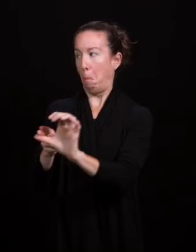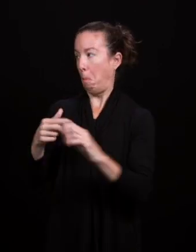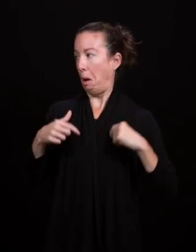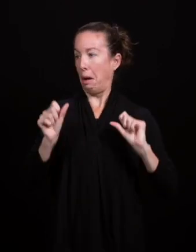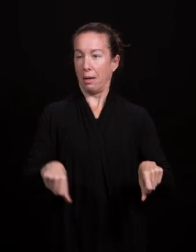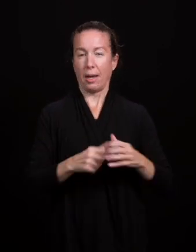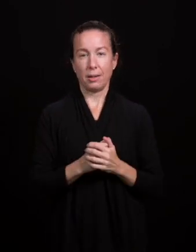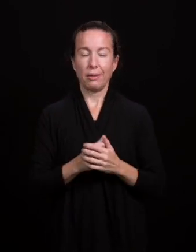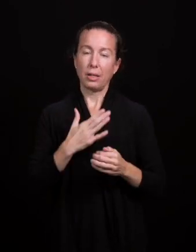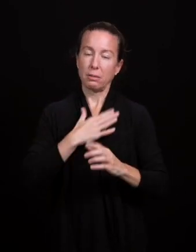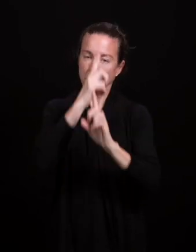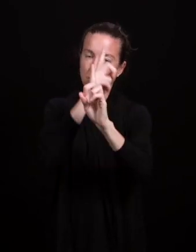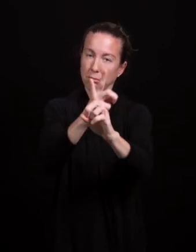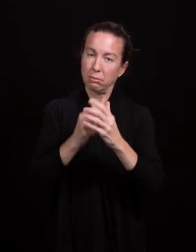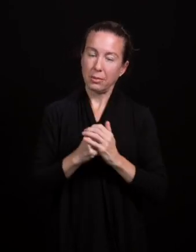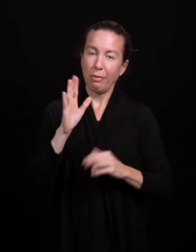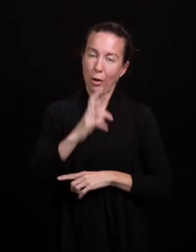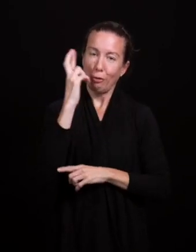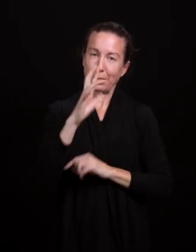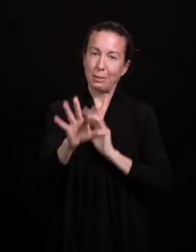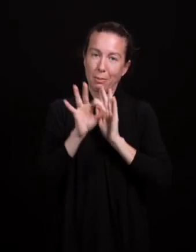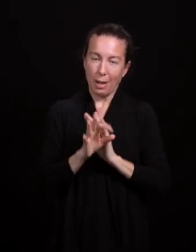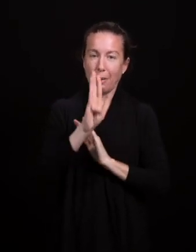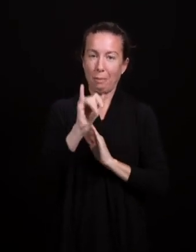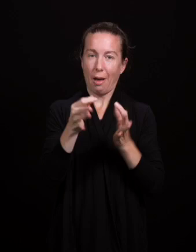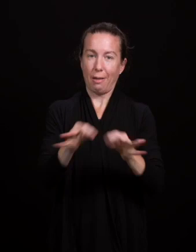the bilingual bimodal approach for our family.